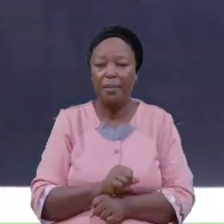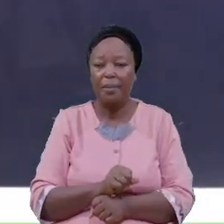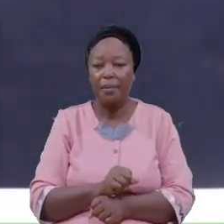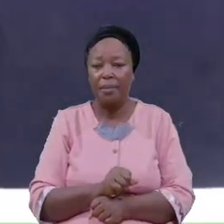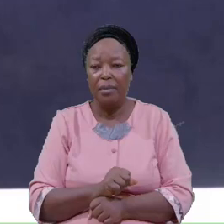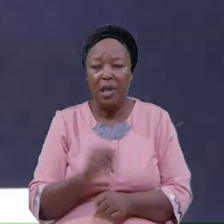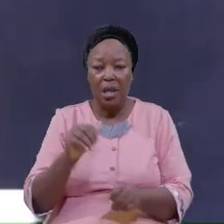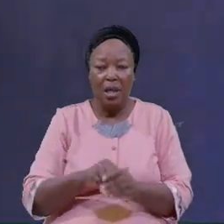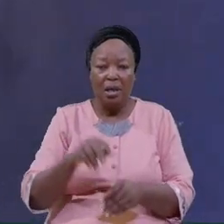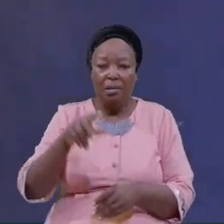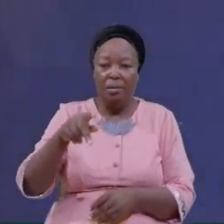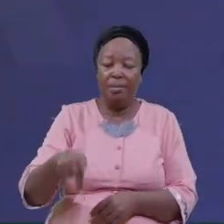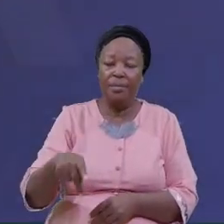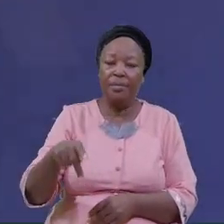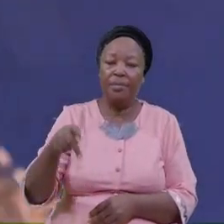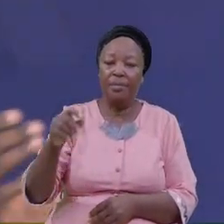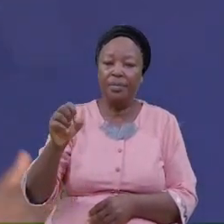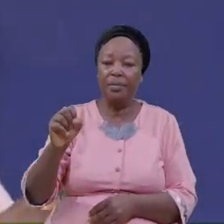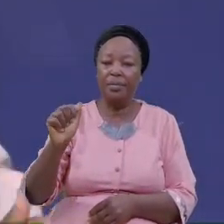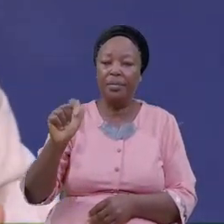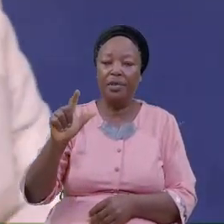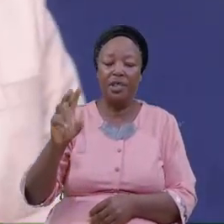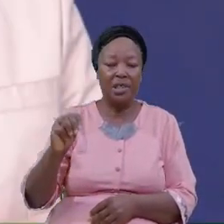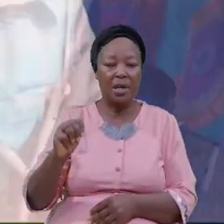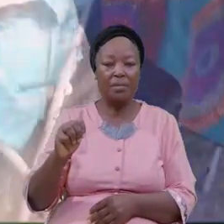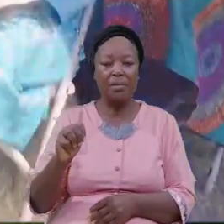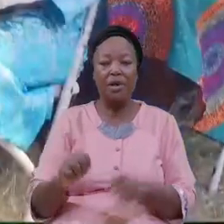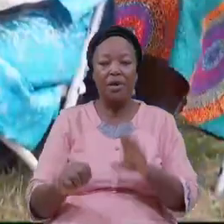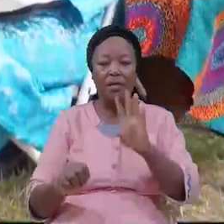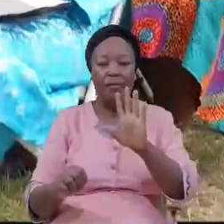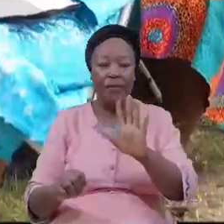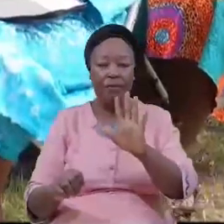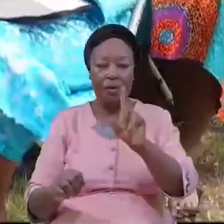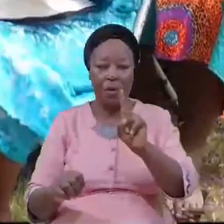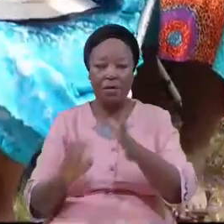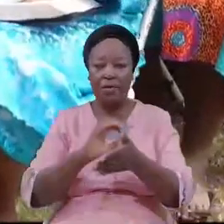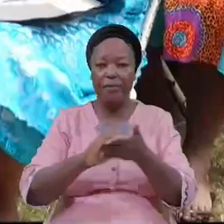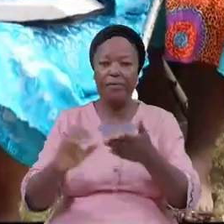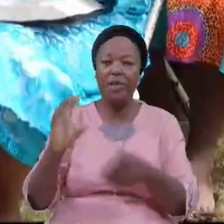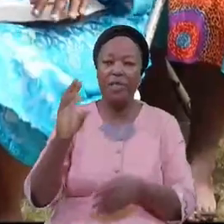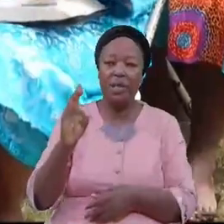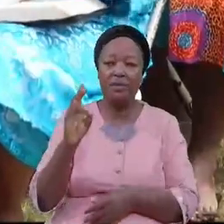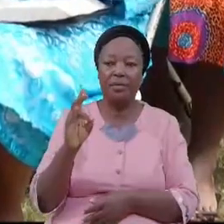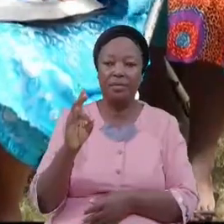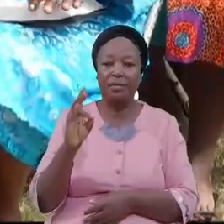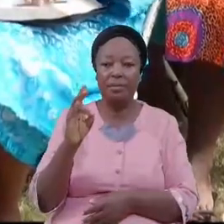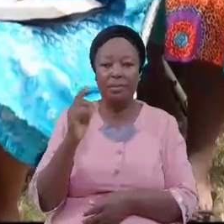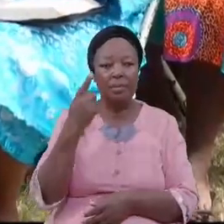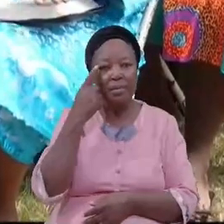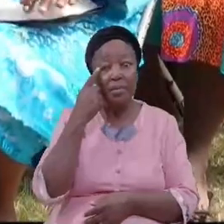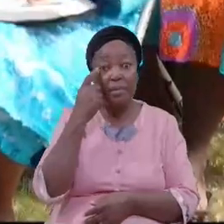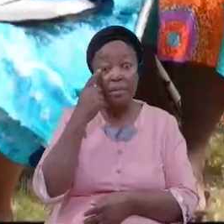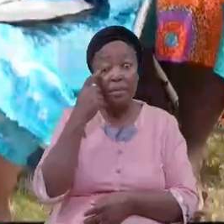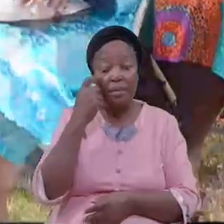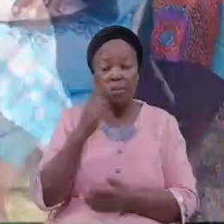51, verse 7. Psalm 51, verse 7. Purge me with